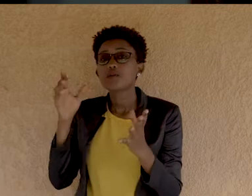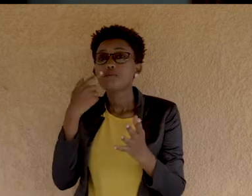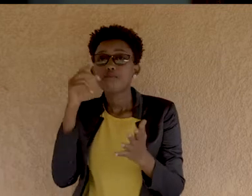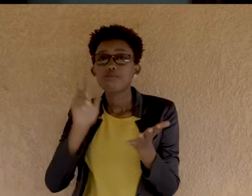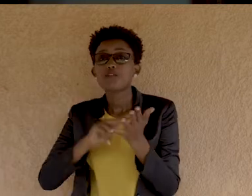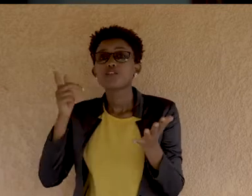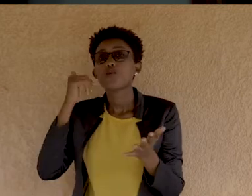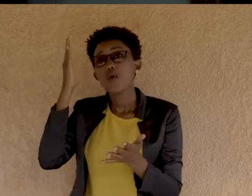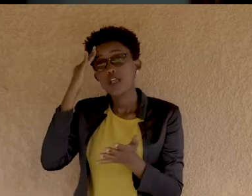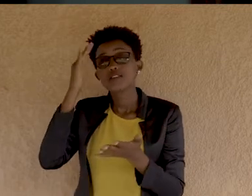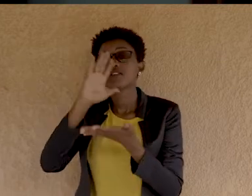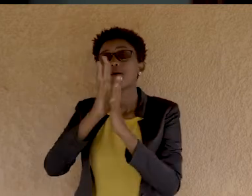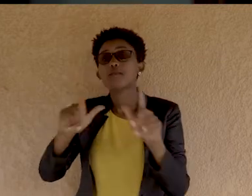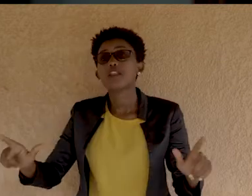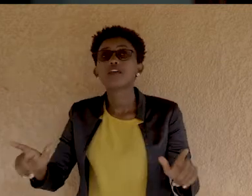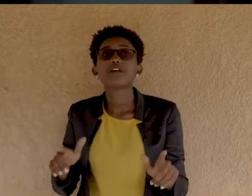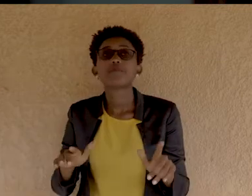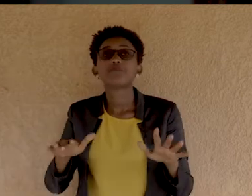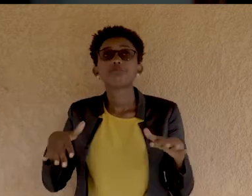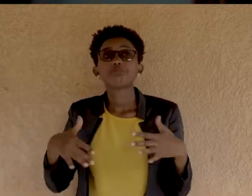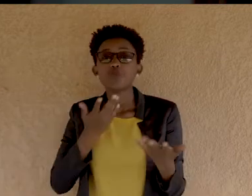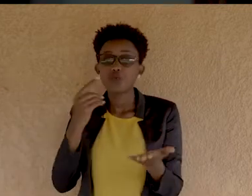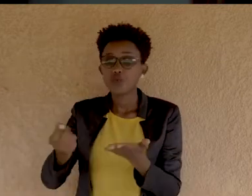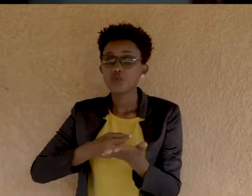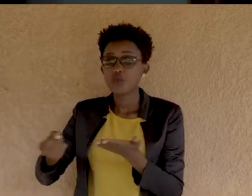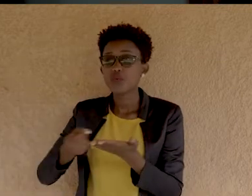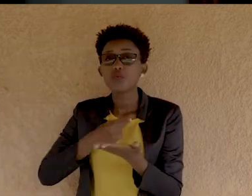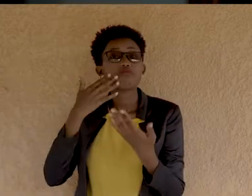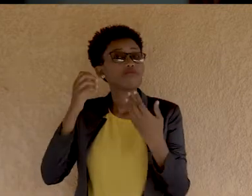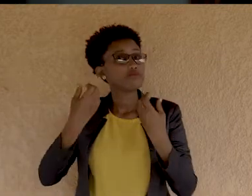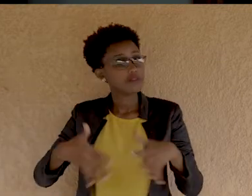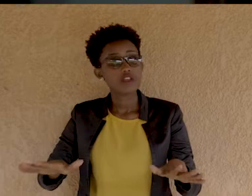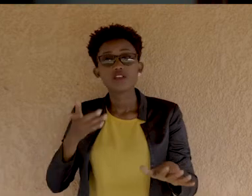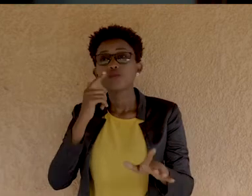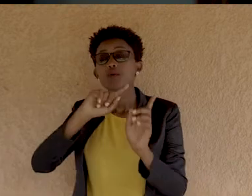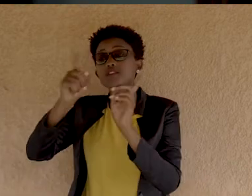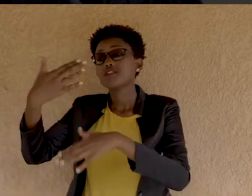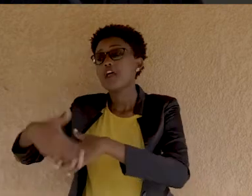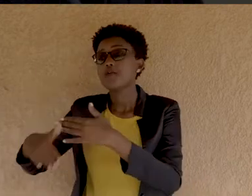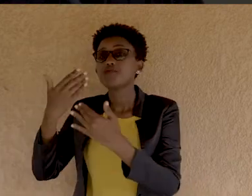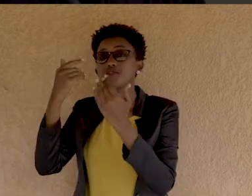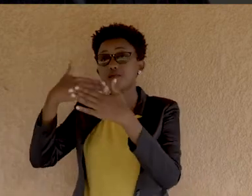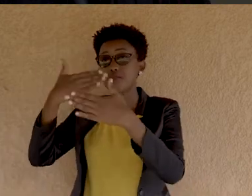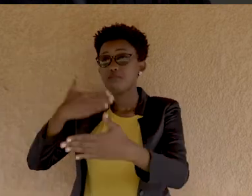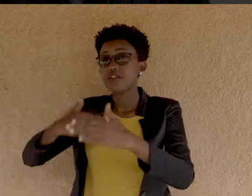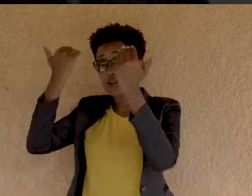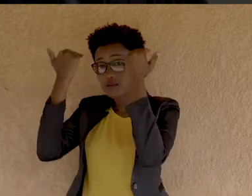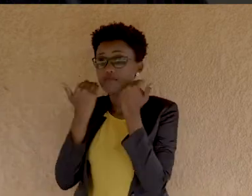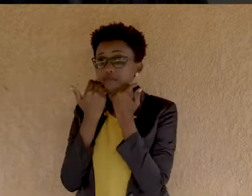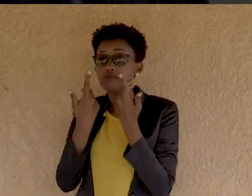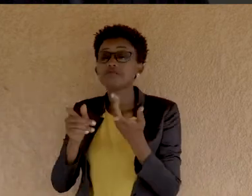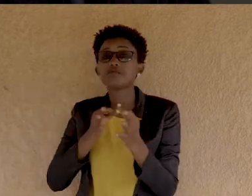language, we assigned the lawyer, and then he appeared before the judge, I think a couple of months ago. Nyuma yuko amezi